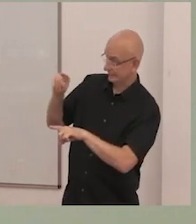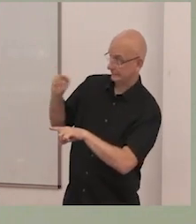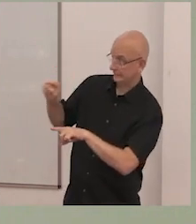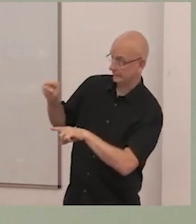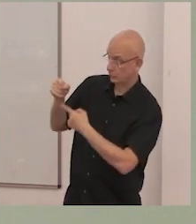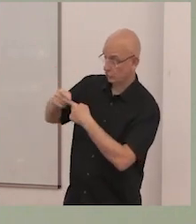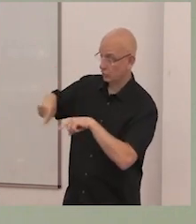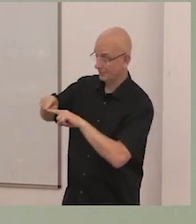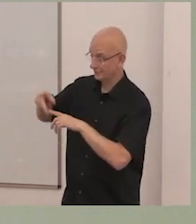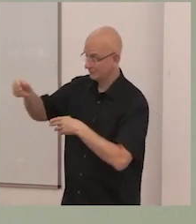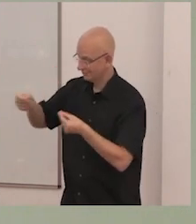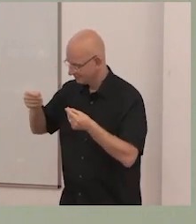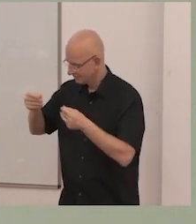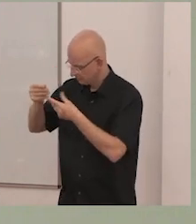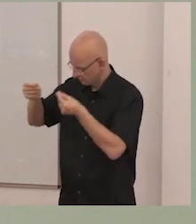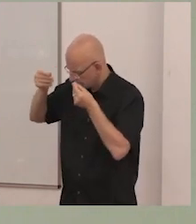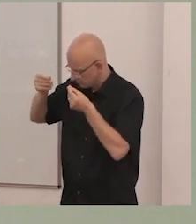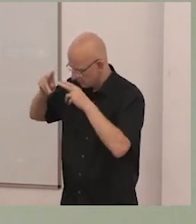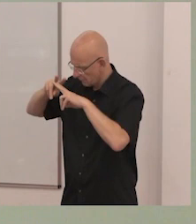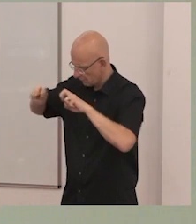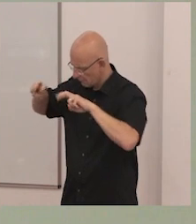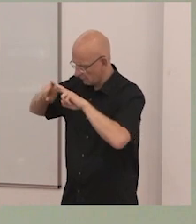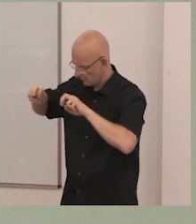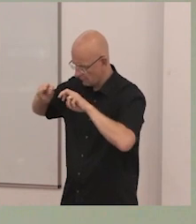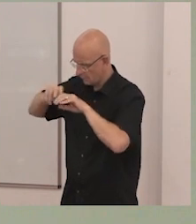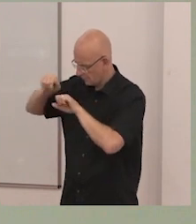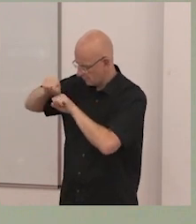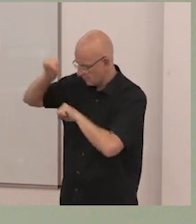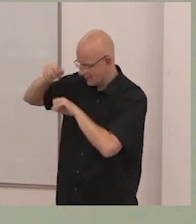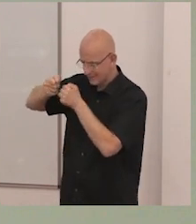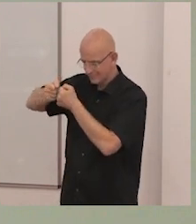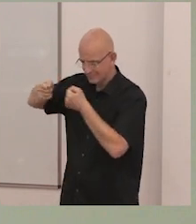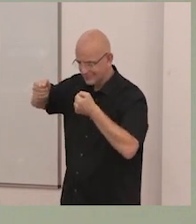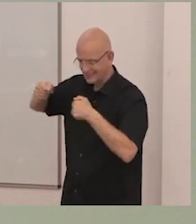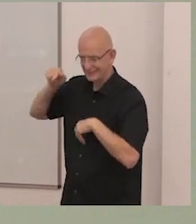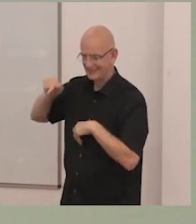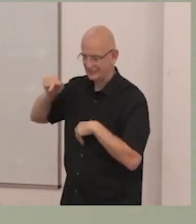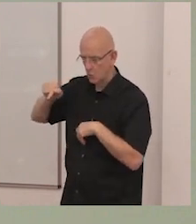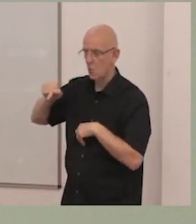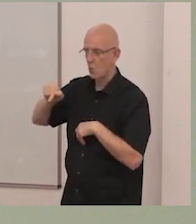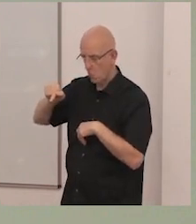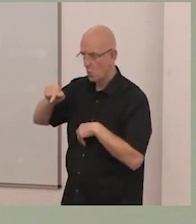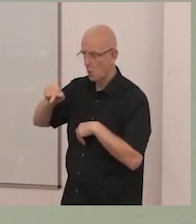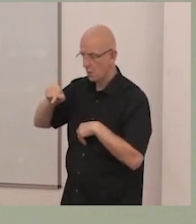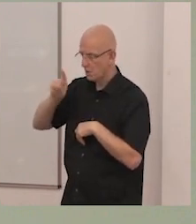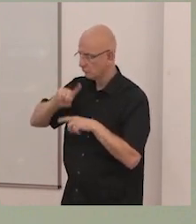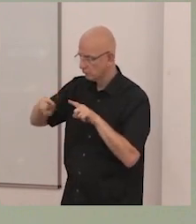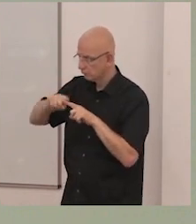that committee urges state parties to use the placement in institution. It's